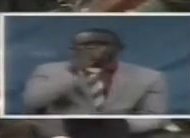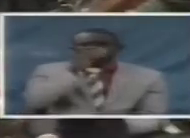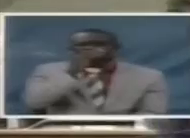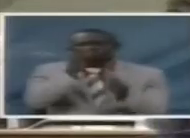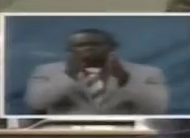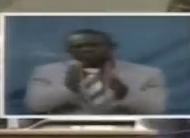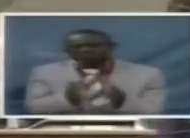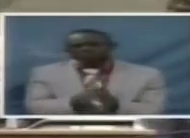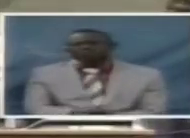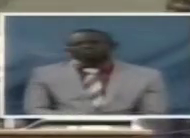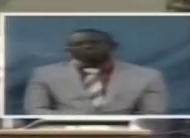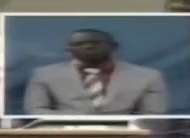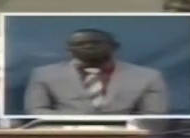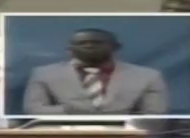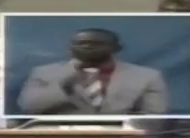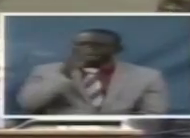Mr. Speaker,